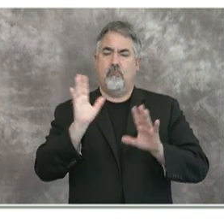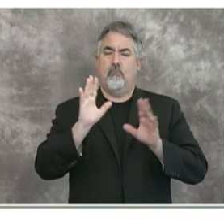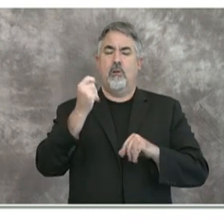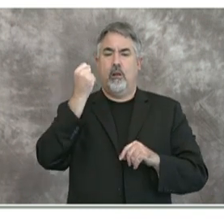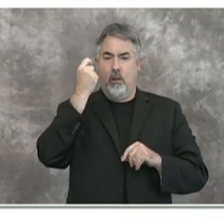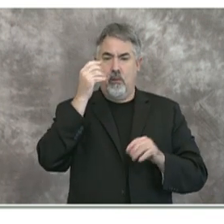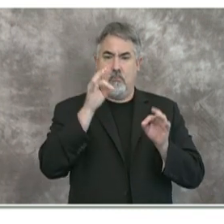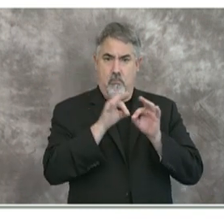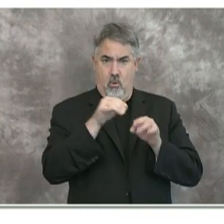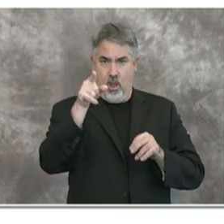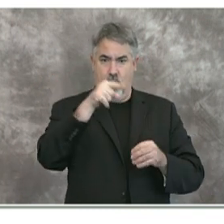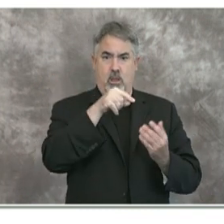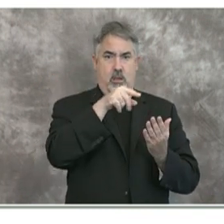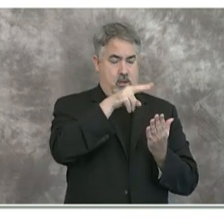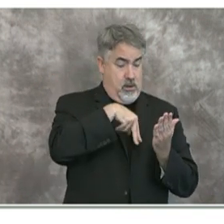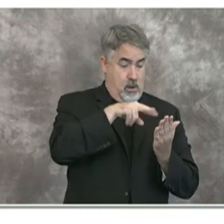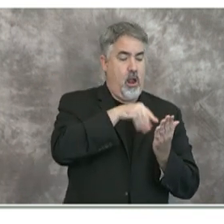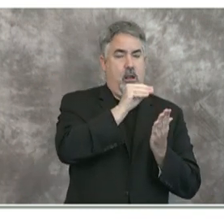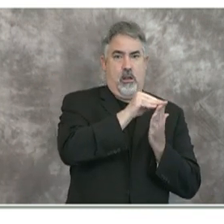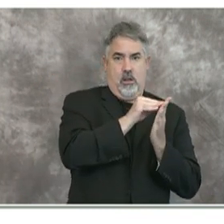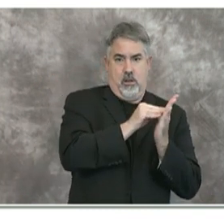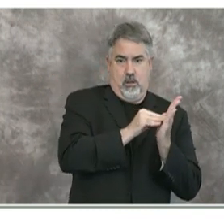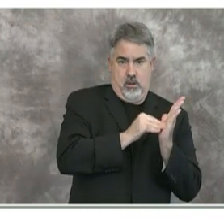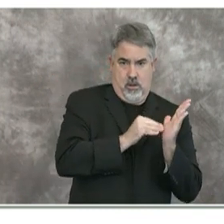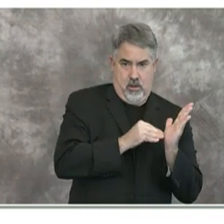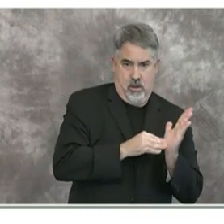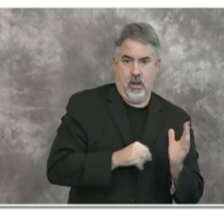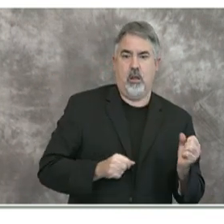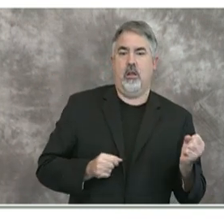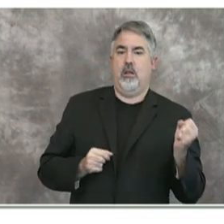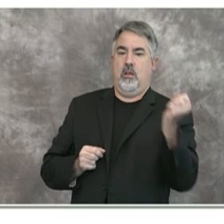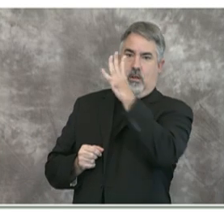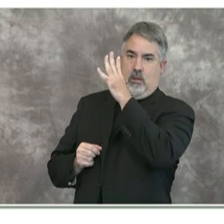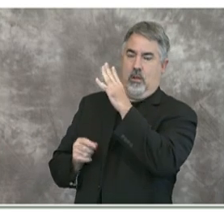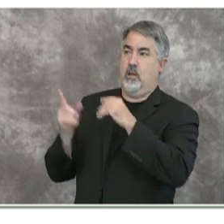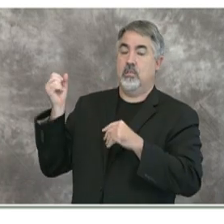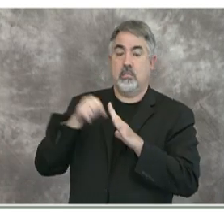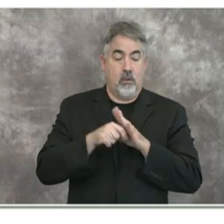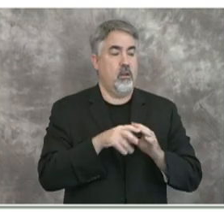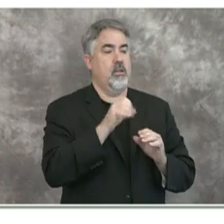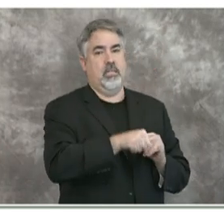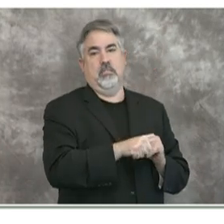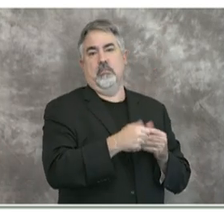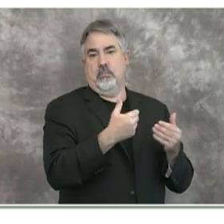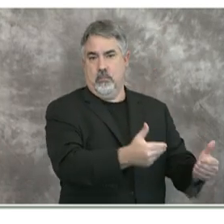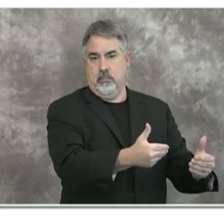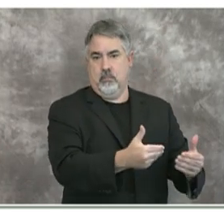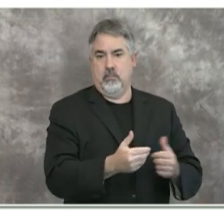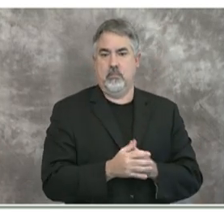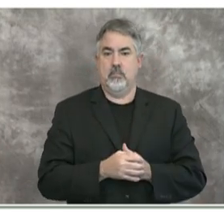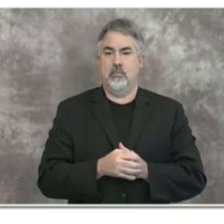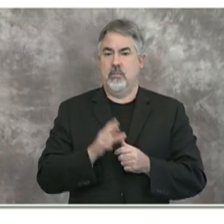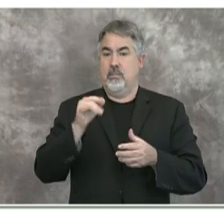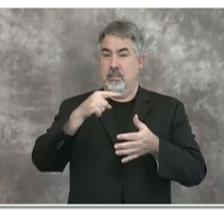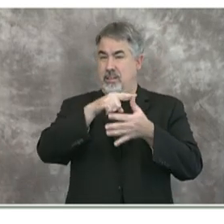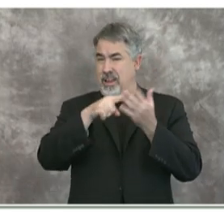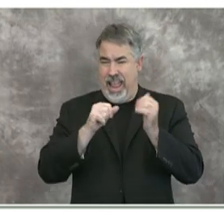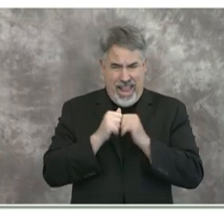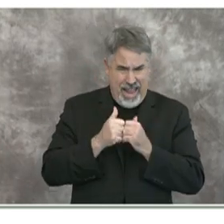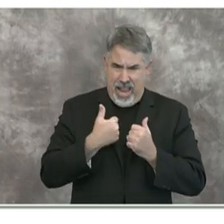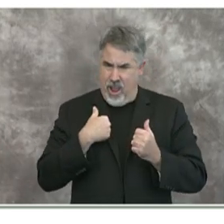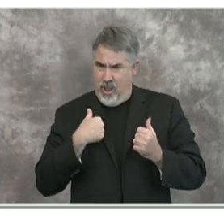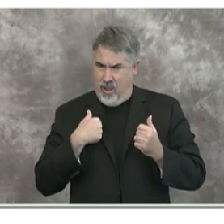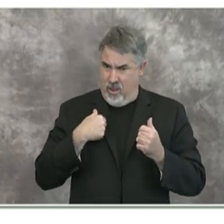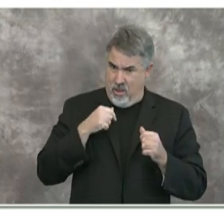state allows certain businesses to reopen. The template has measures like having employees wear facial